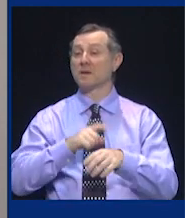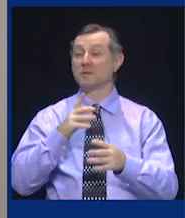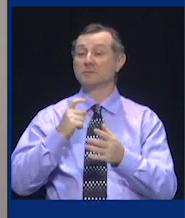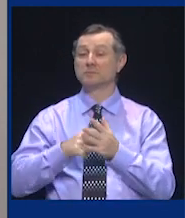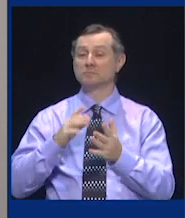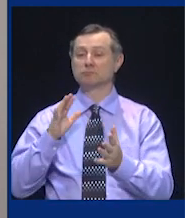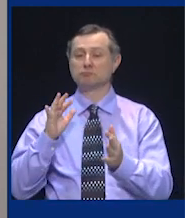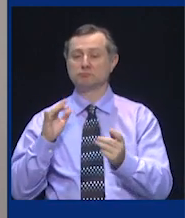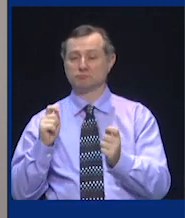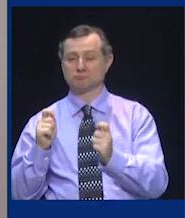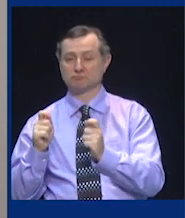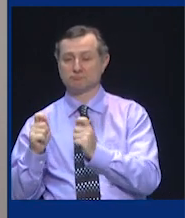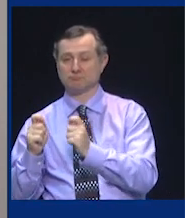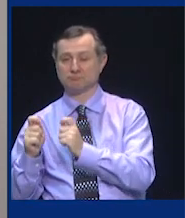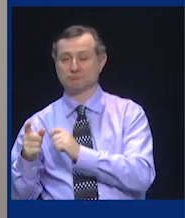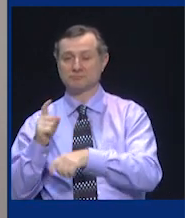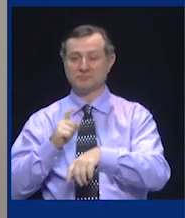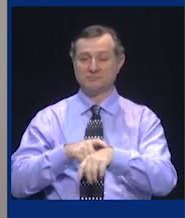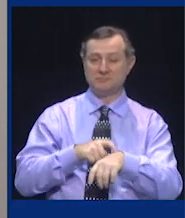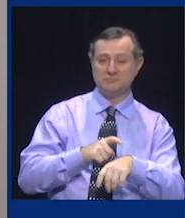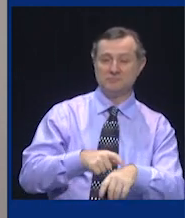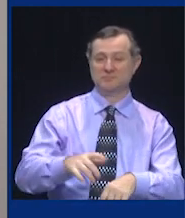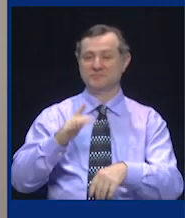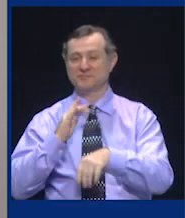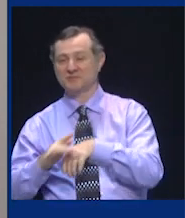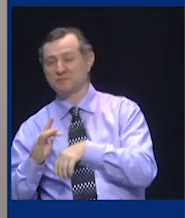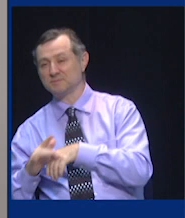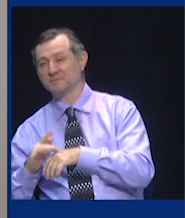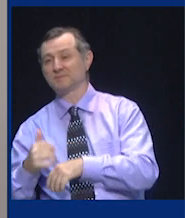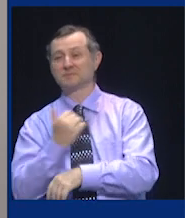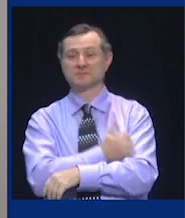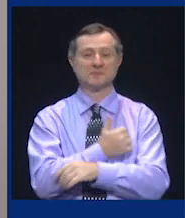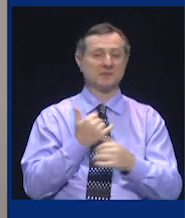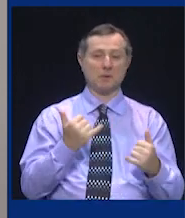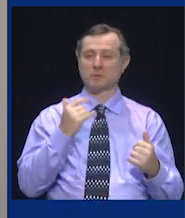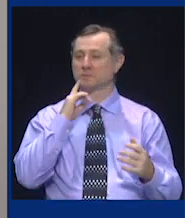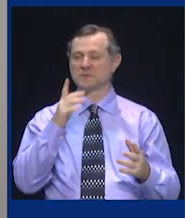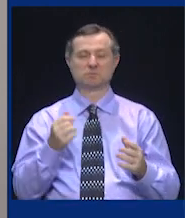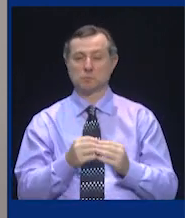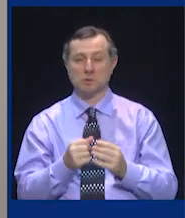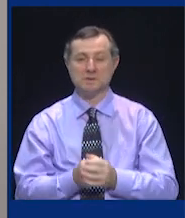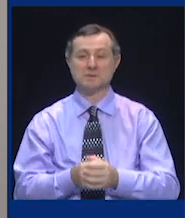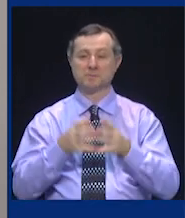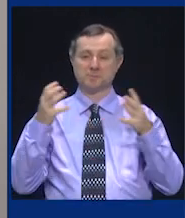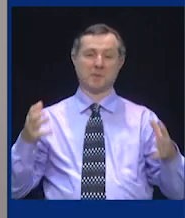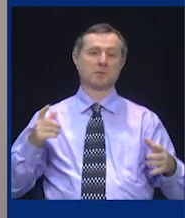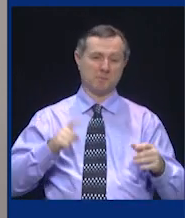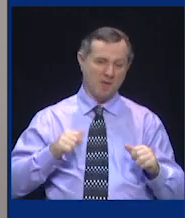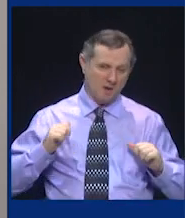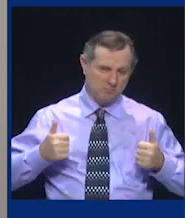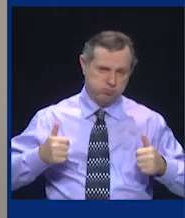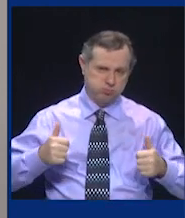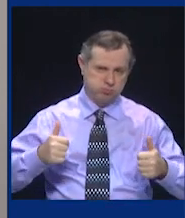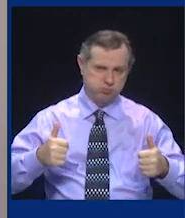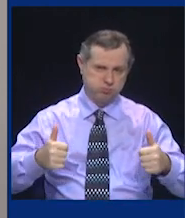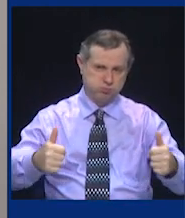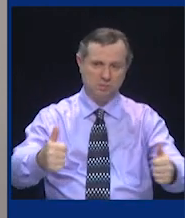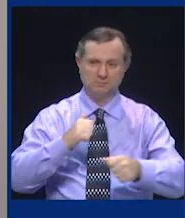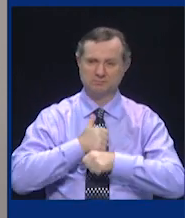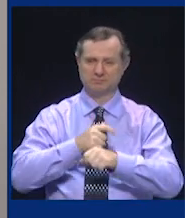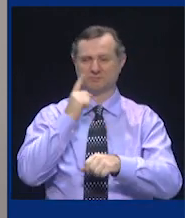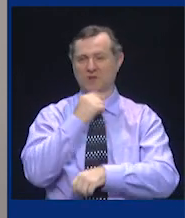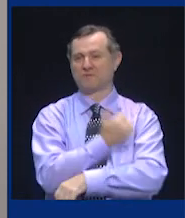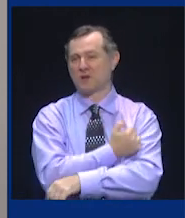and hours to serve the widest number of people, but now we're going to flood the zone with sites across the MTA service area to give